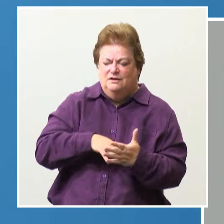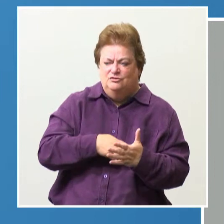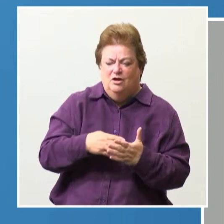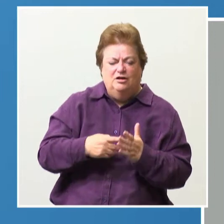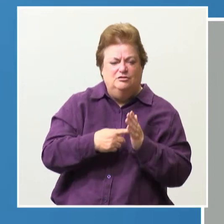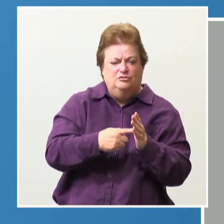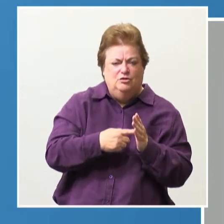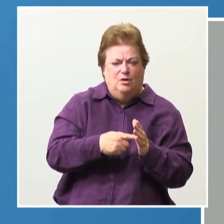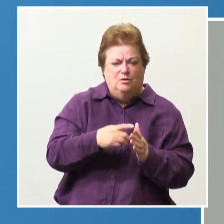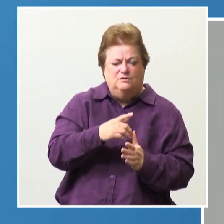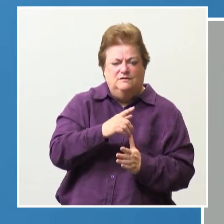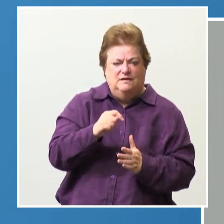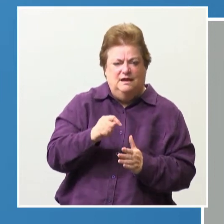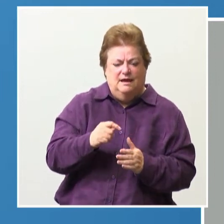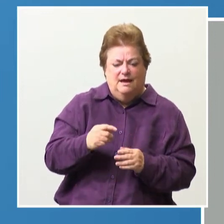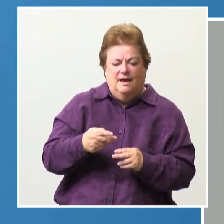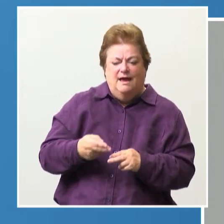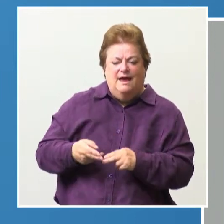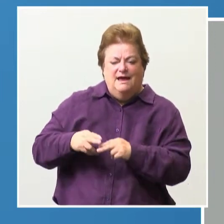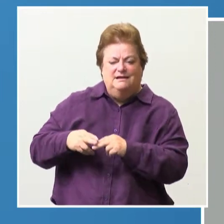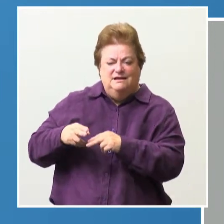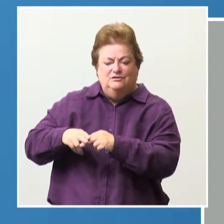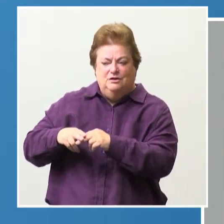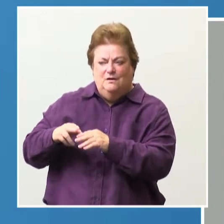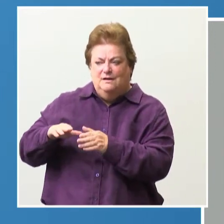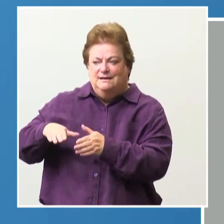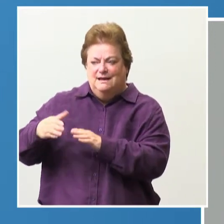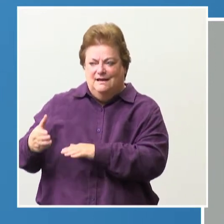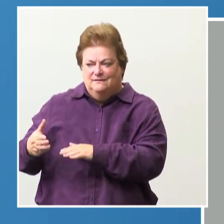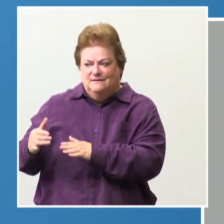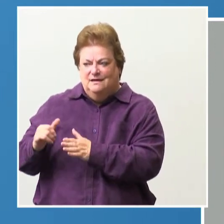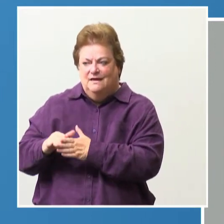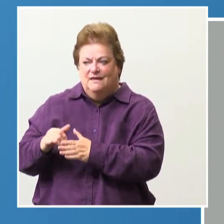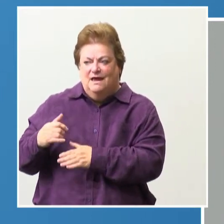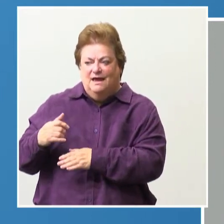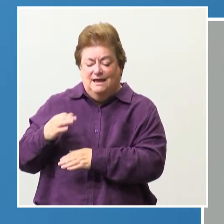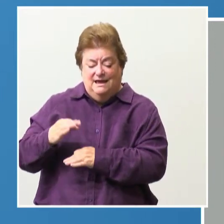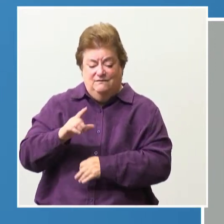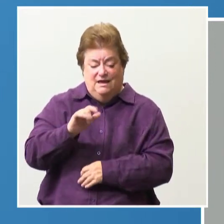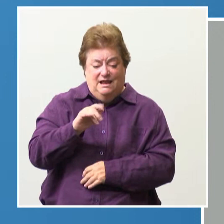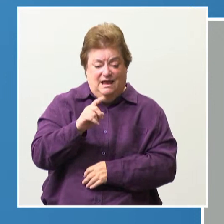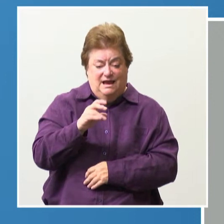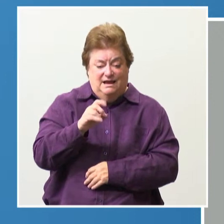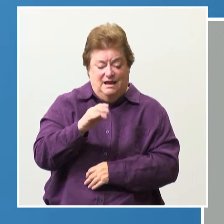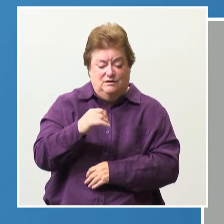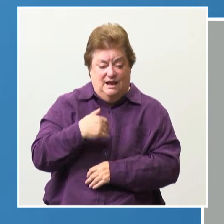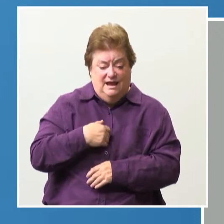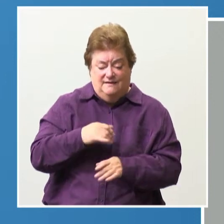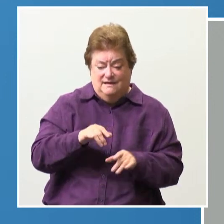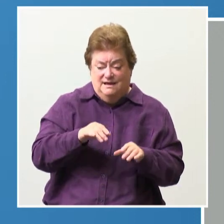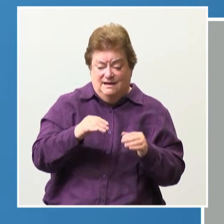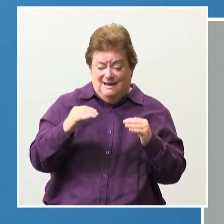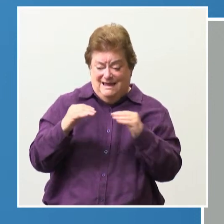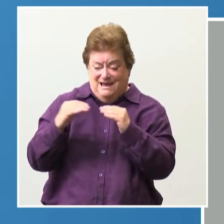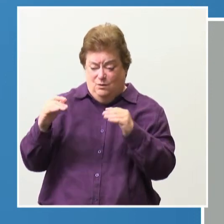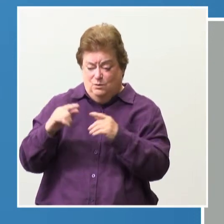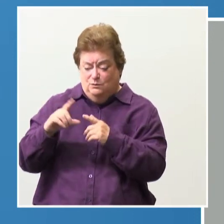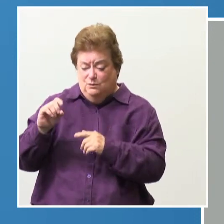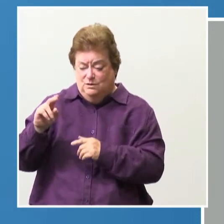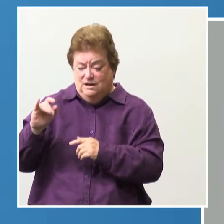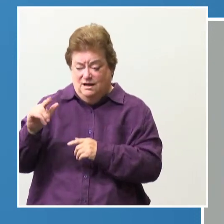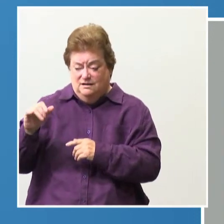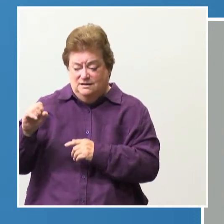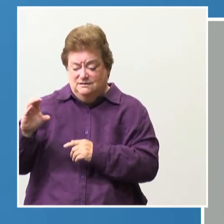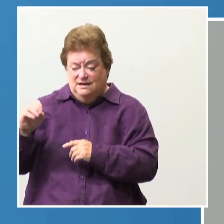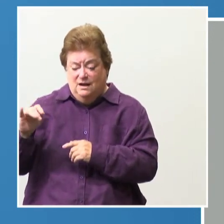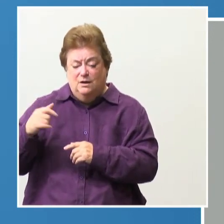the number of additional deaths we would have had in Lancaster County. If Lancaster County had the same rate as Douglas County, we would